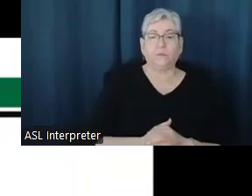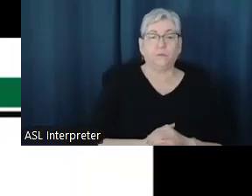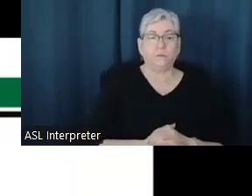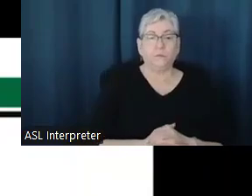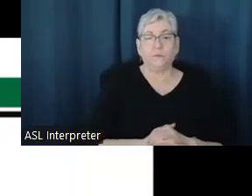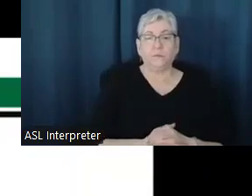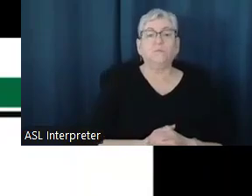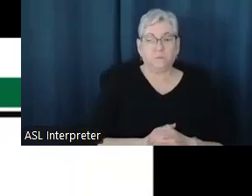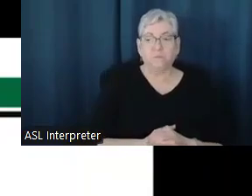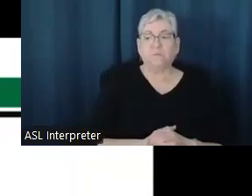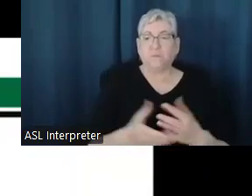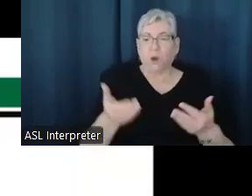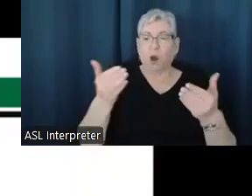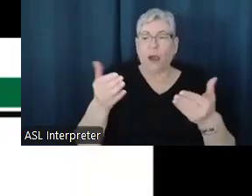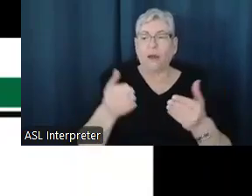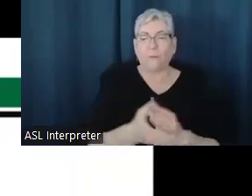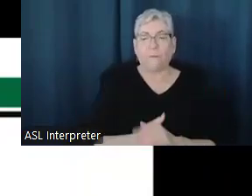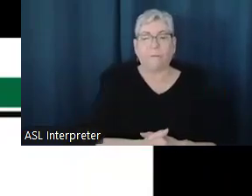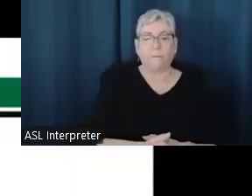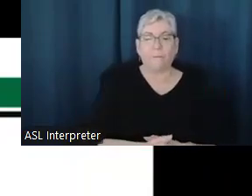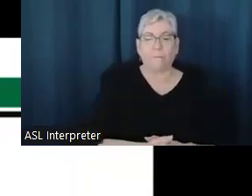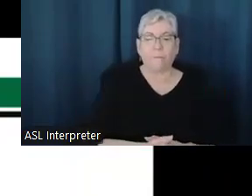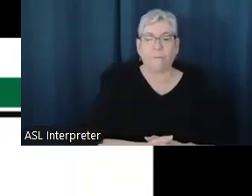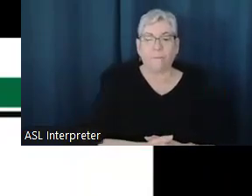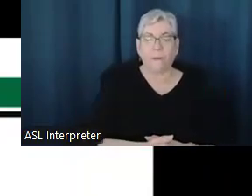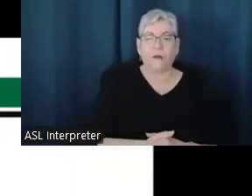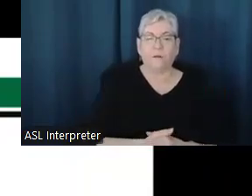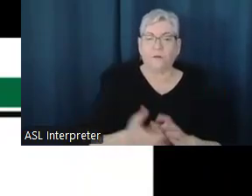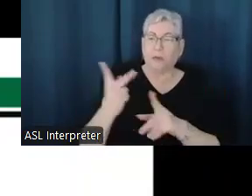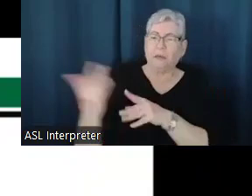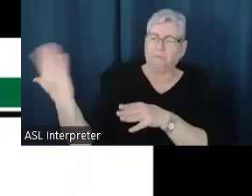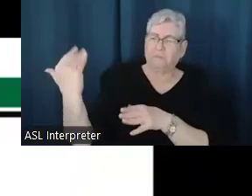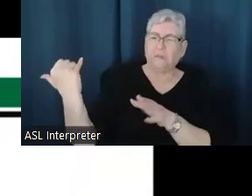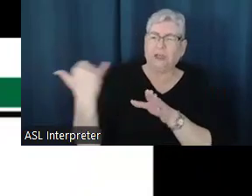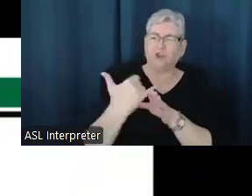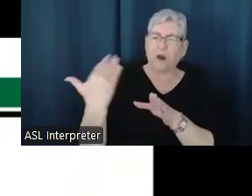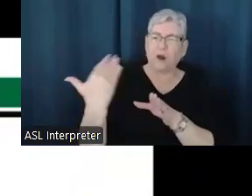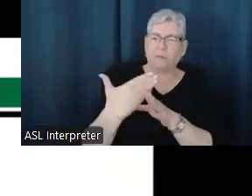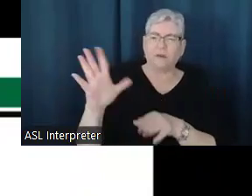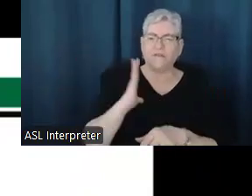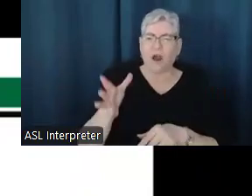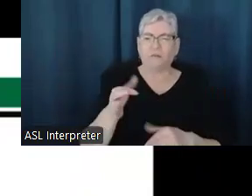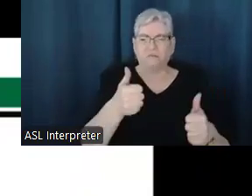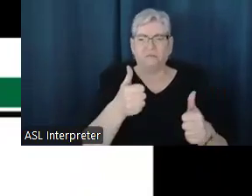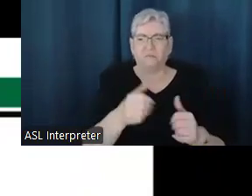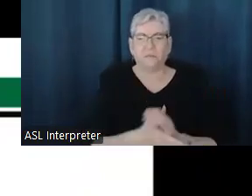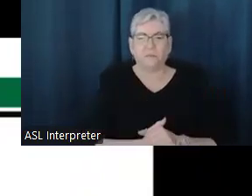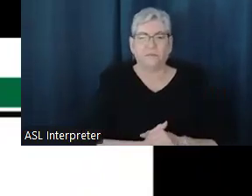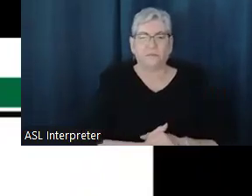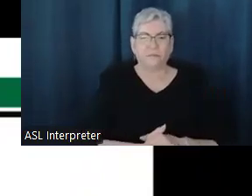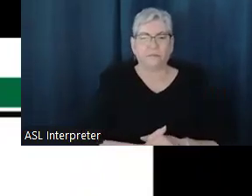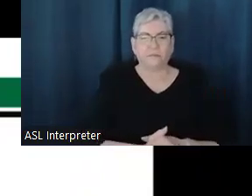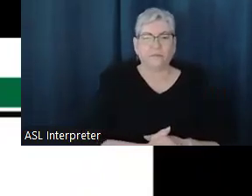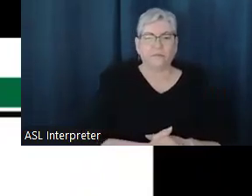ahead. Okay, perfect. Thank you. Keep interrupting me. Feel free. You're welcome. Okay, hon. Yeah. All right, so I